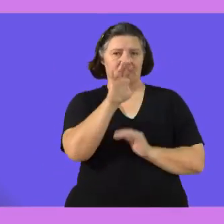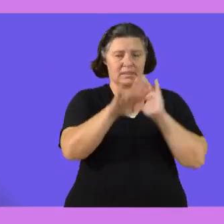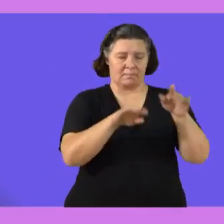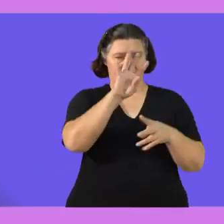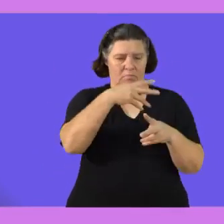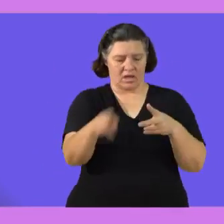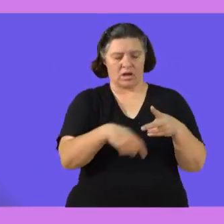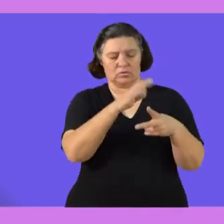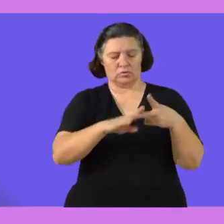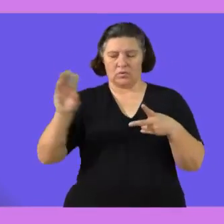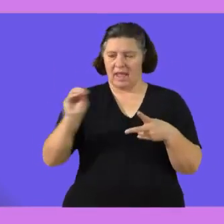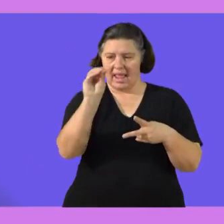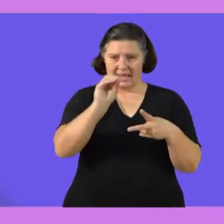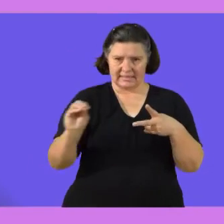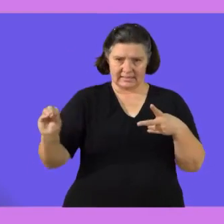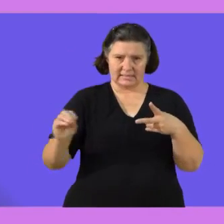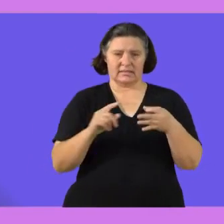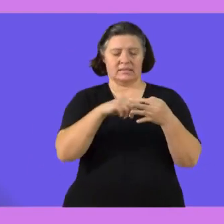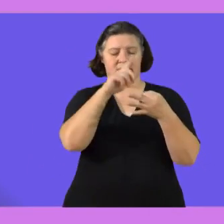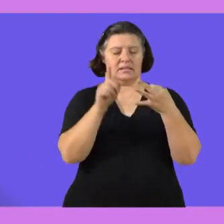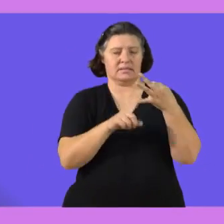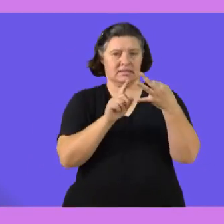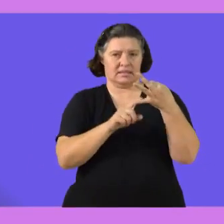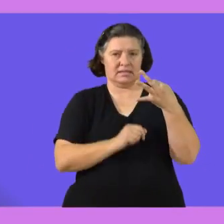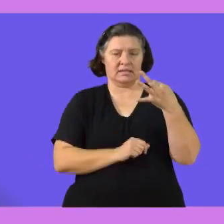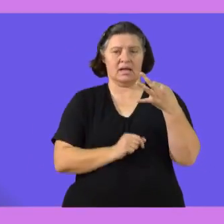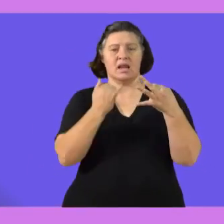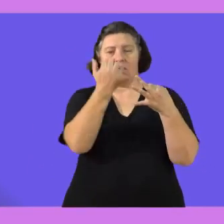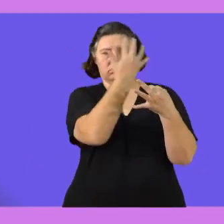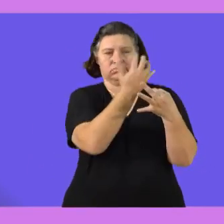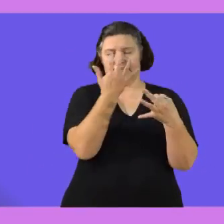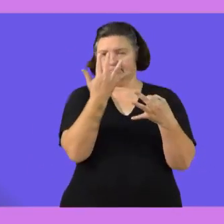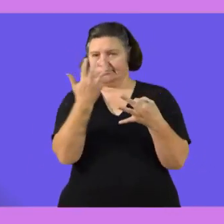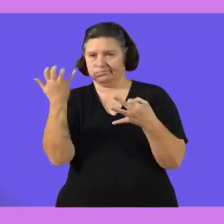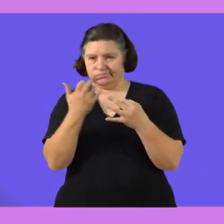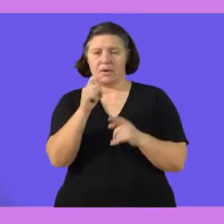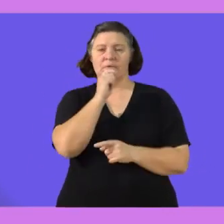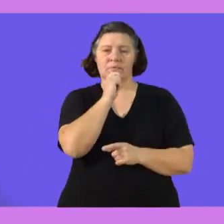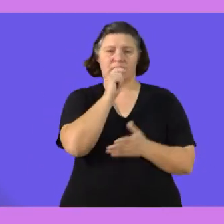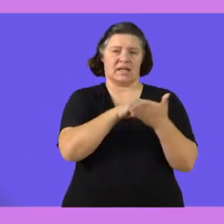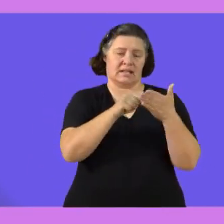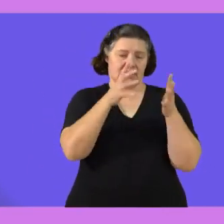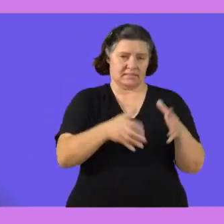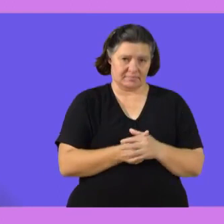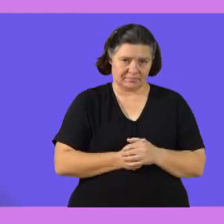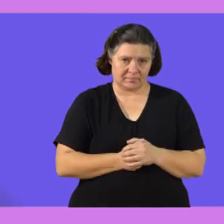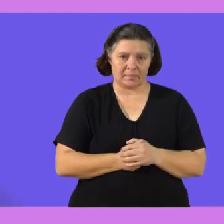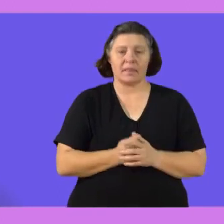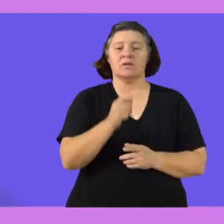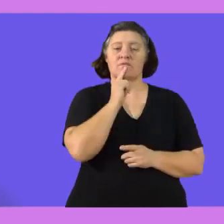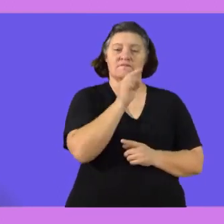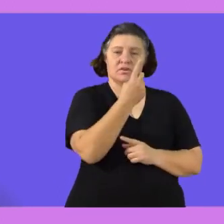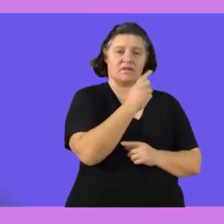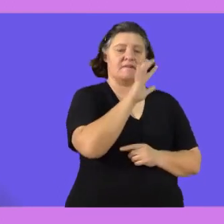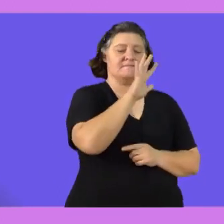1, formula. Step 2, you substitute into your formula. Step number 3, now I'm going to simplify by using my calculator. First